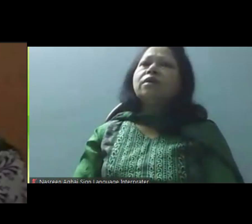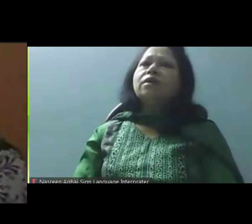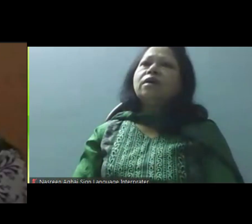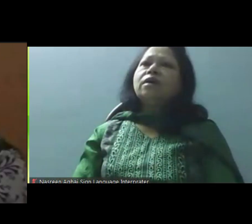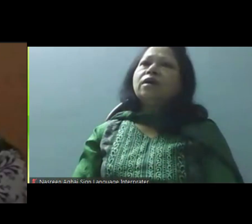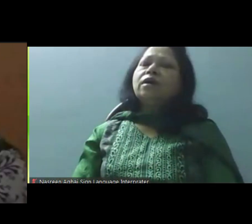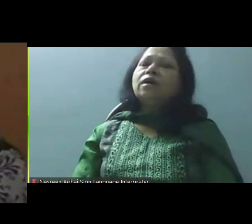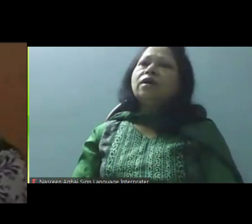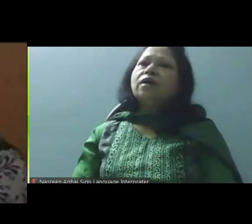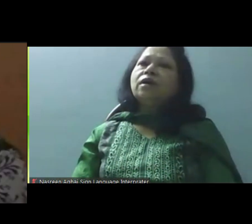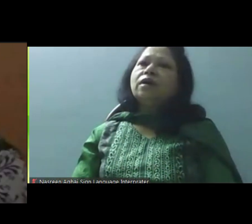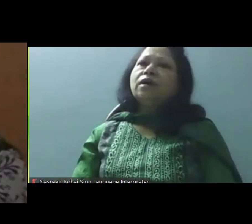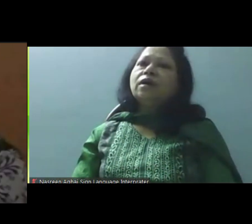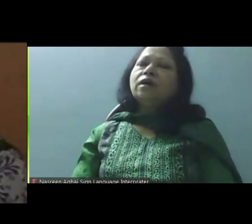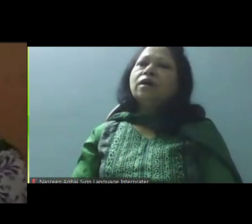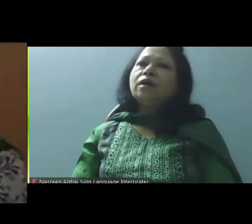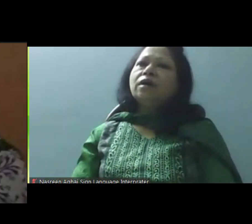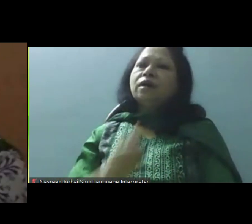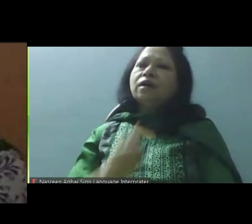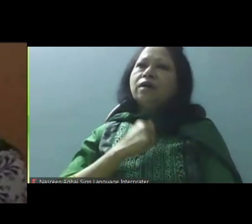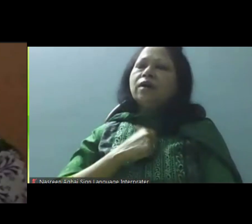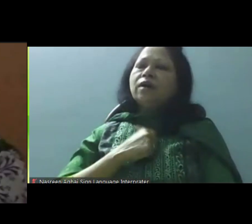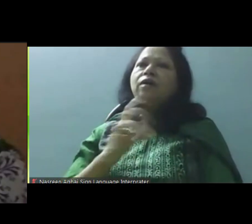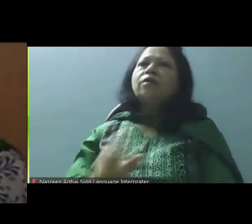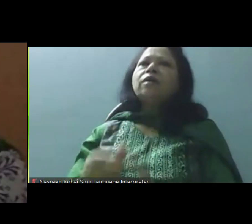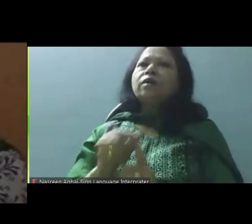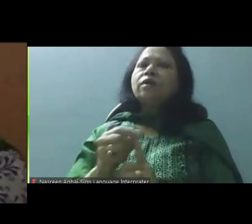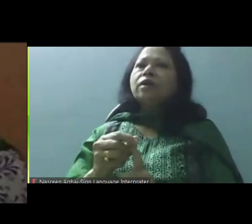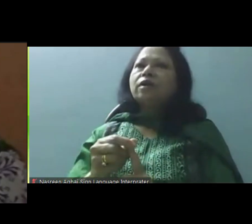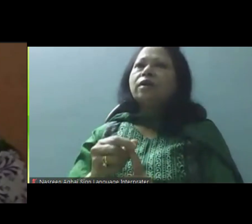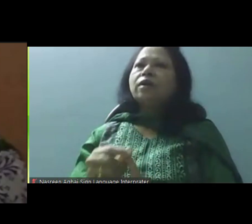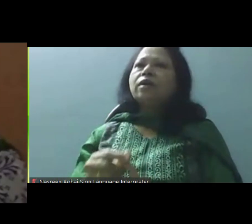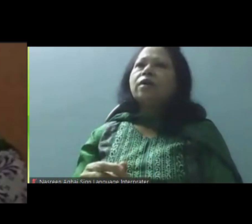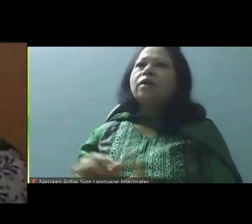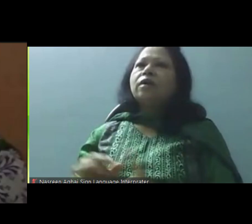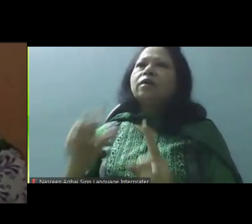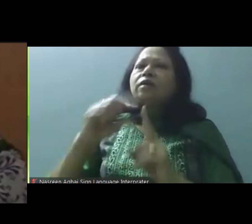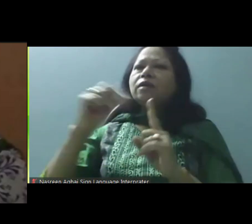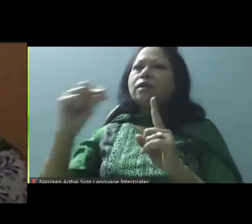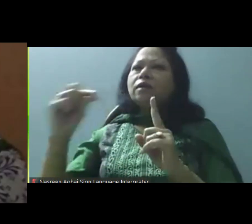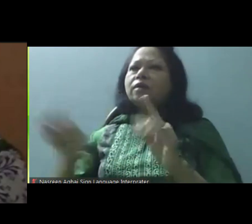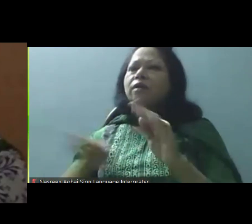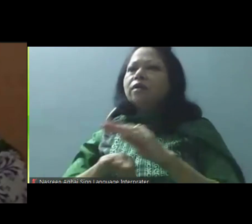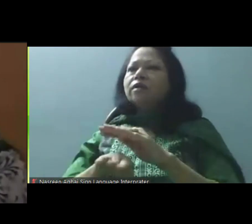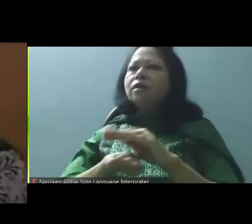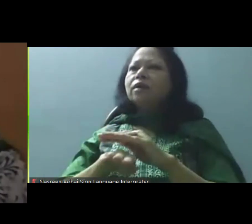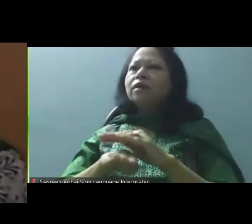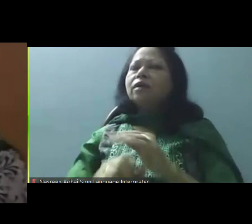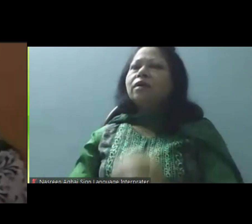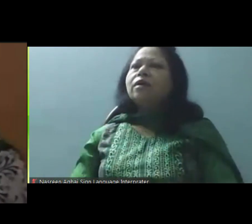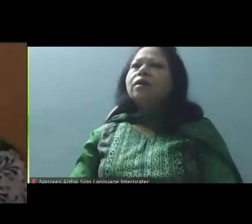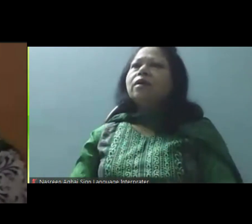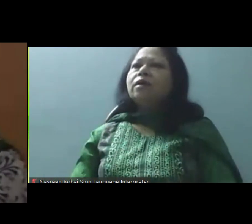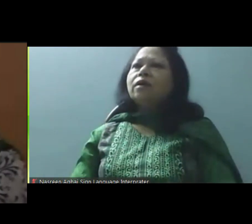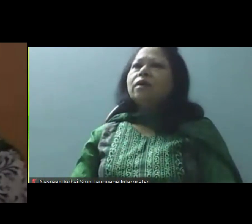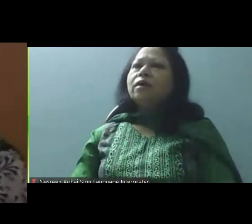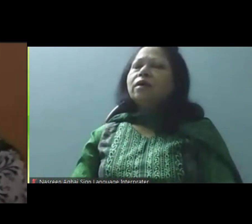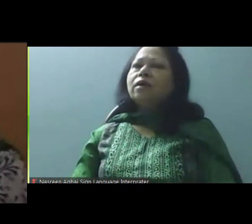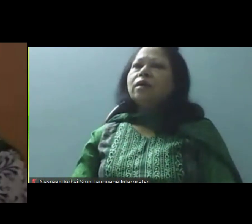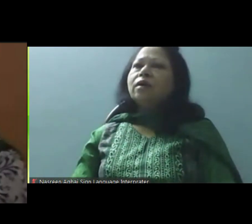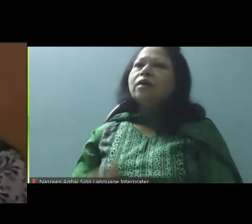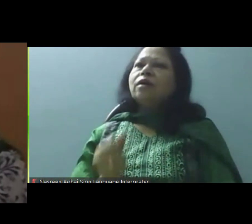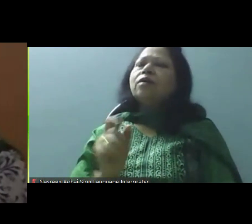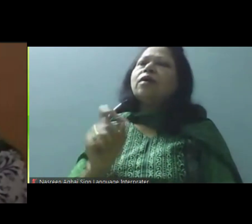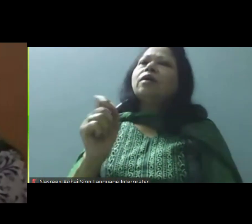we are in need of digital accessibility, but the implementation is